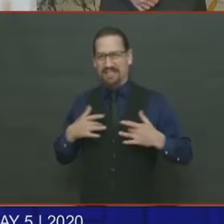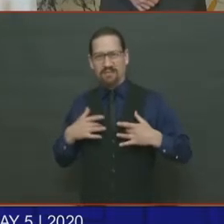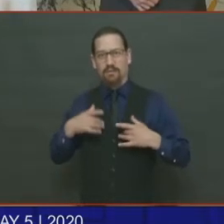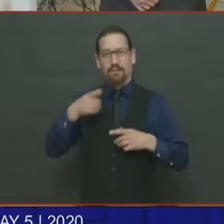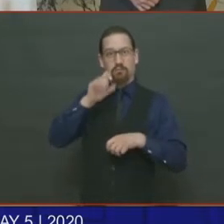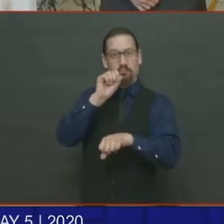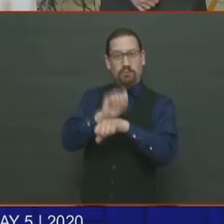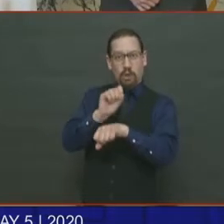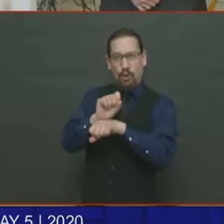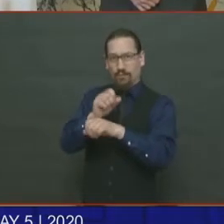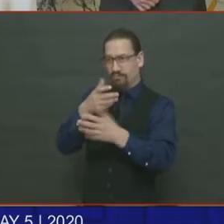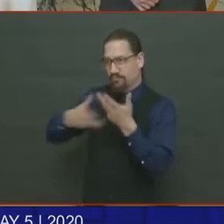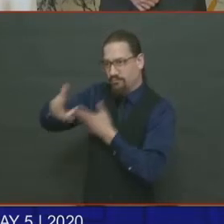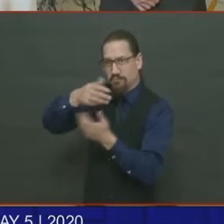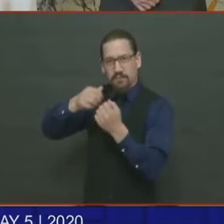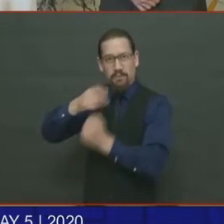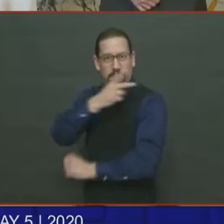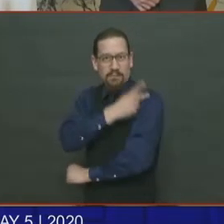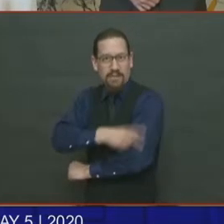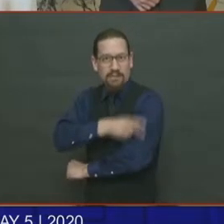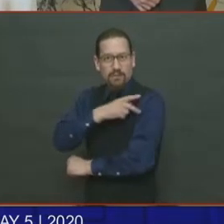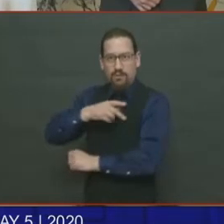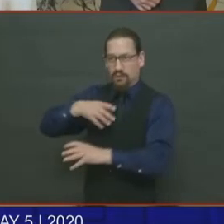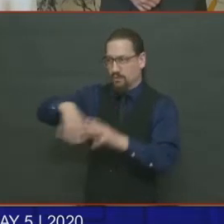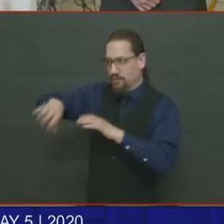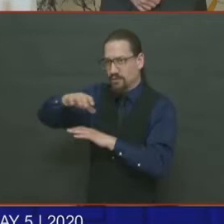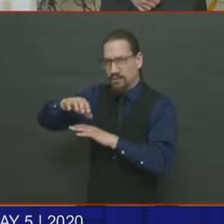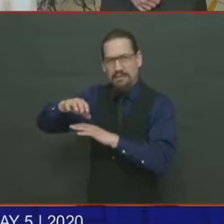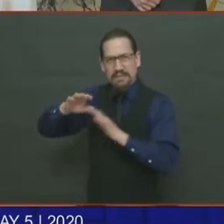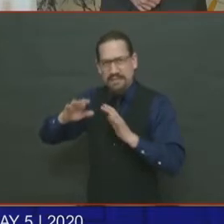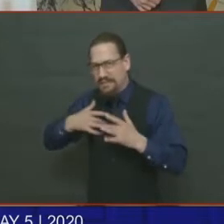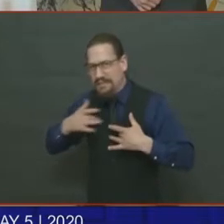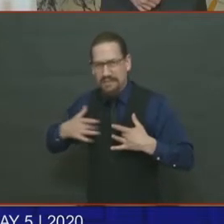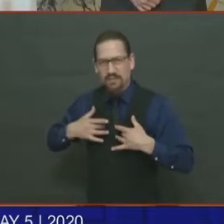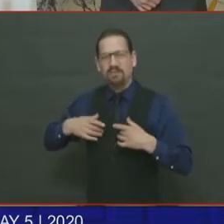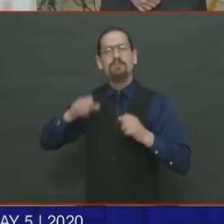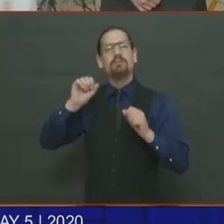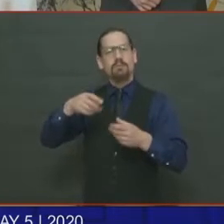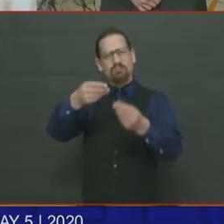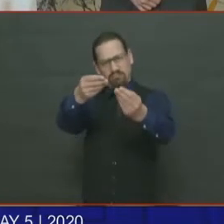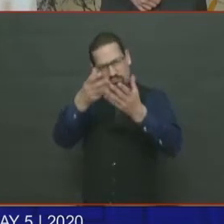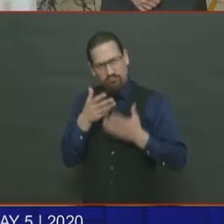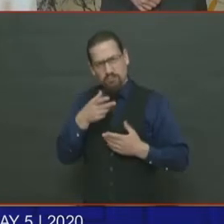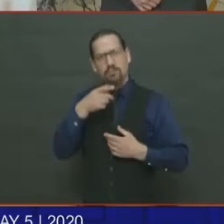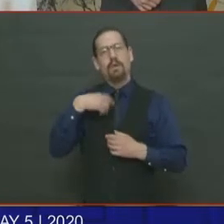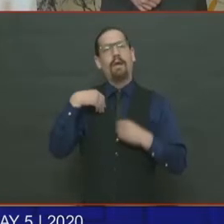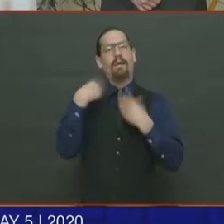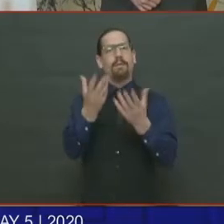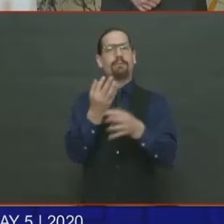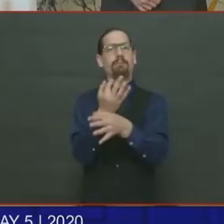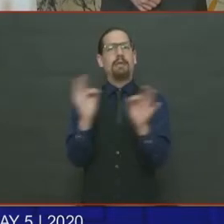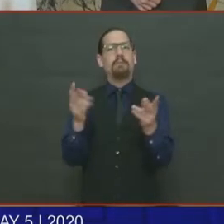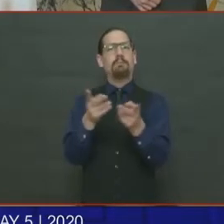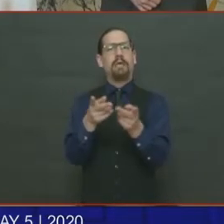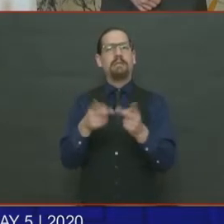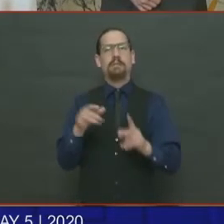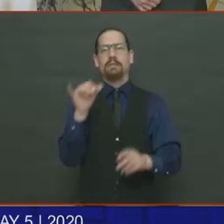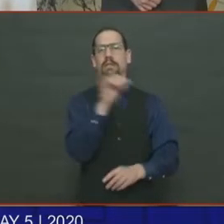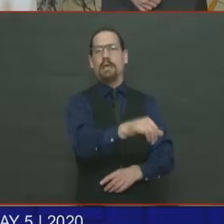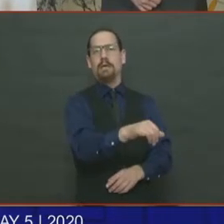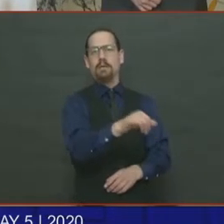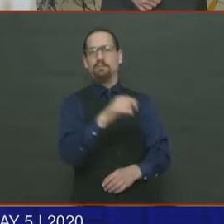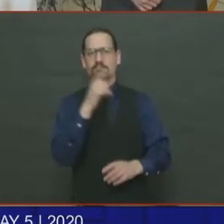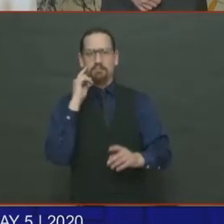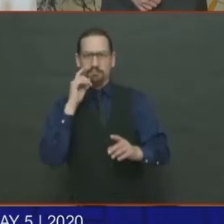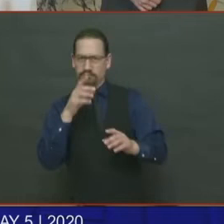safe place to stay. And I'm hearing this from a lot of mayors, Central Falls, Providence. So help us